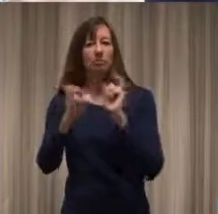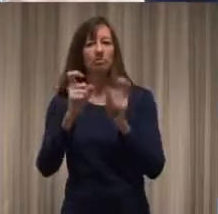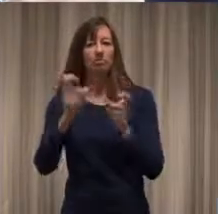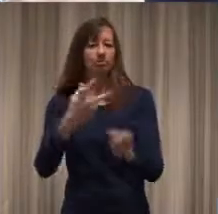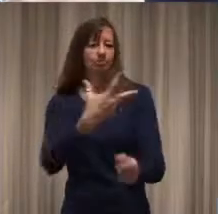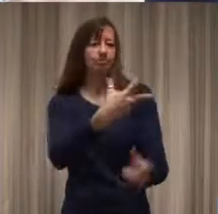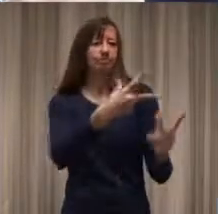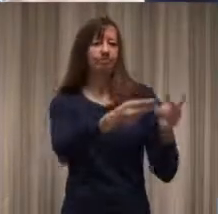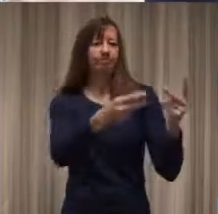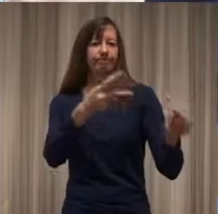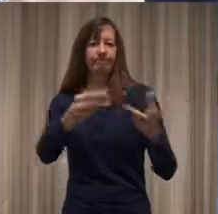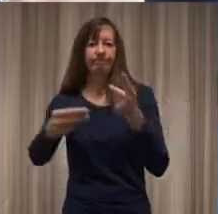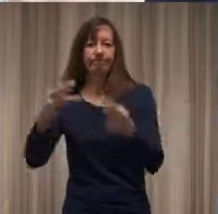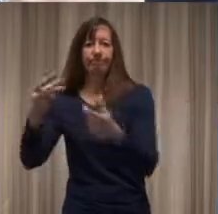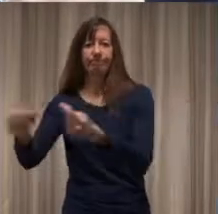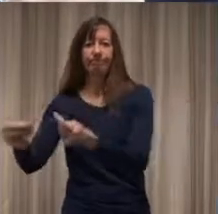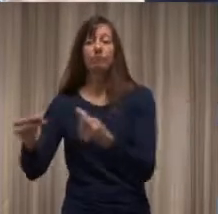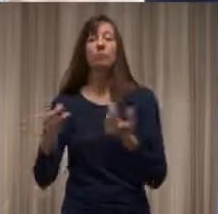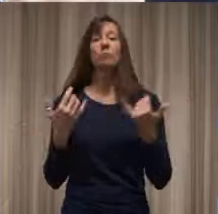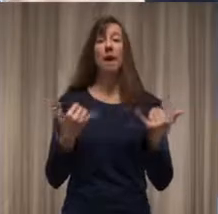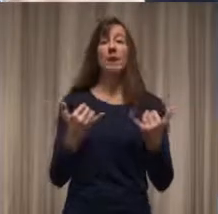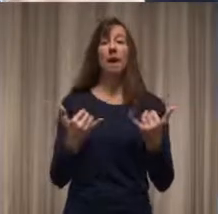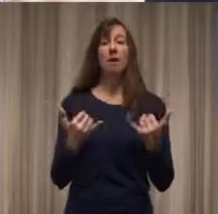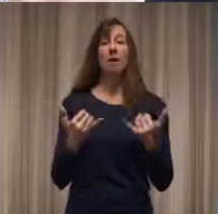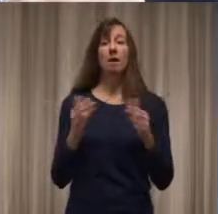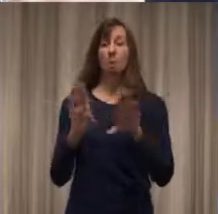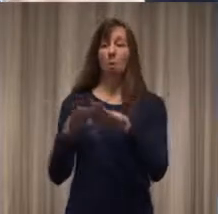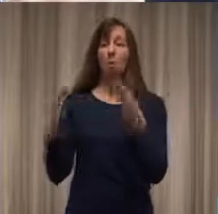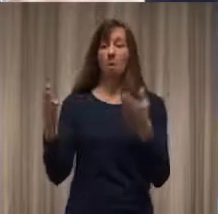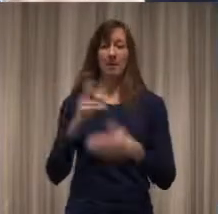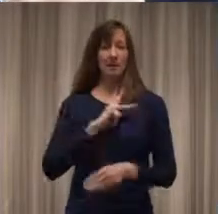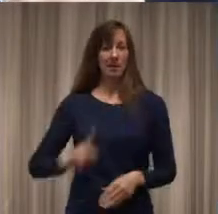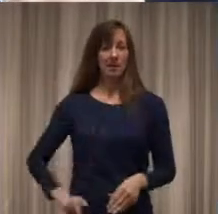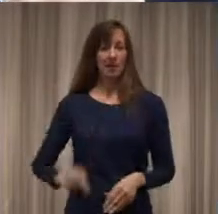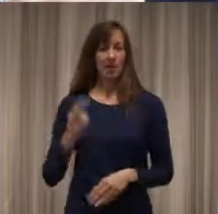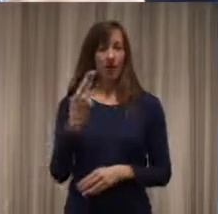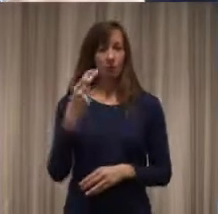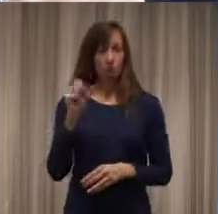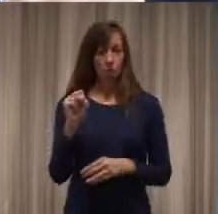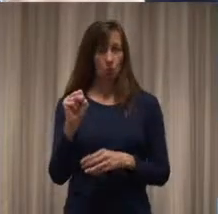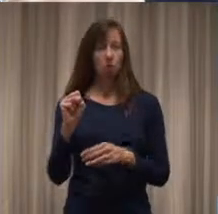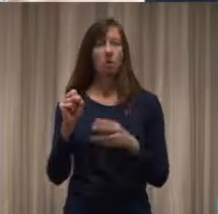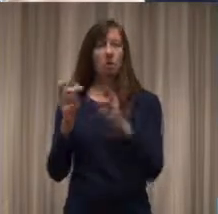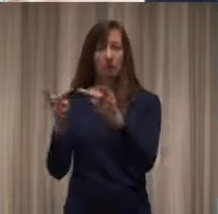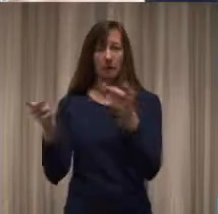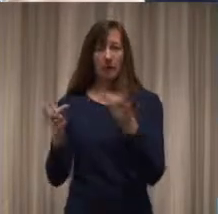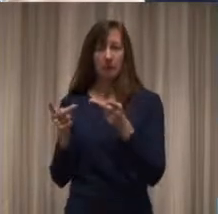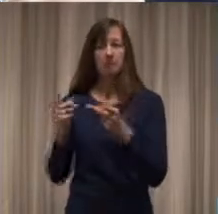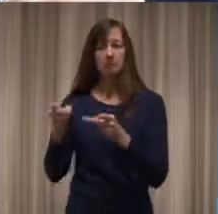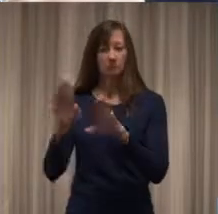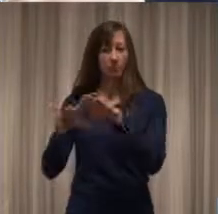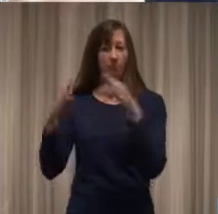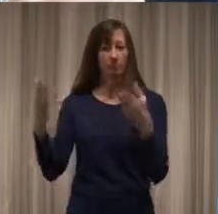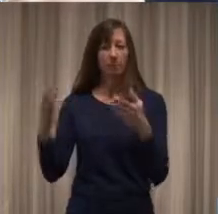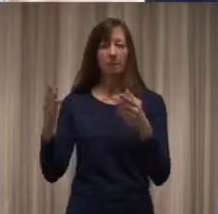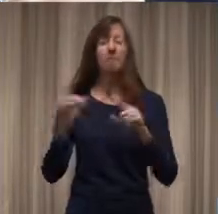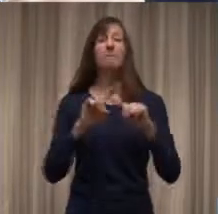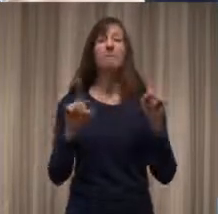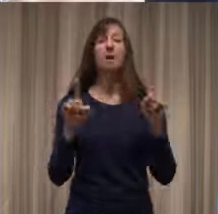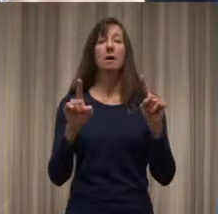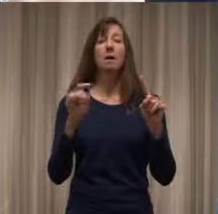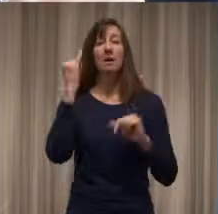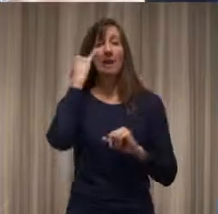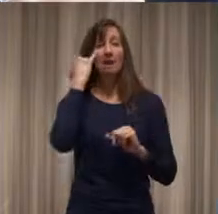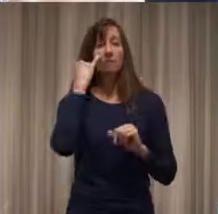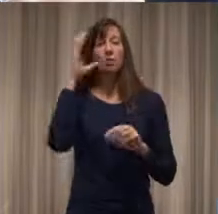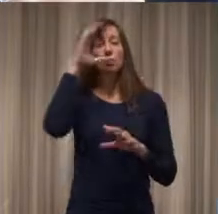throughput at the Kingston High School site, as I mentioned a few weeks ago, At maximum capacity, assuming we have